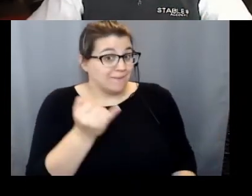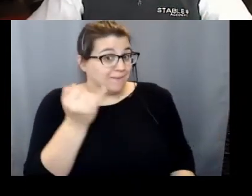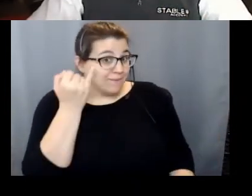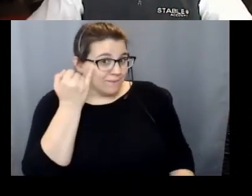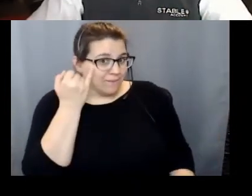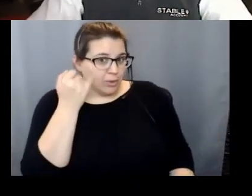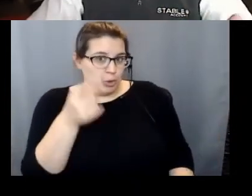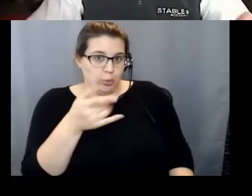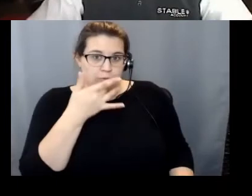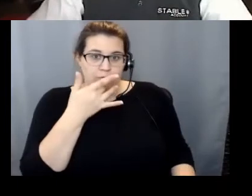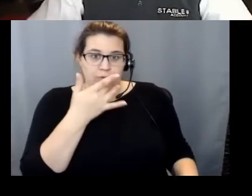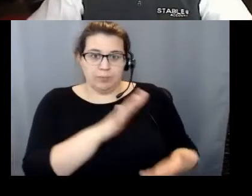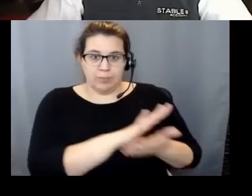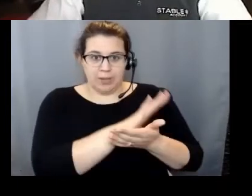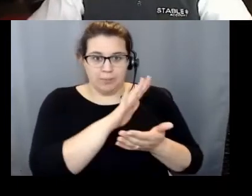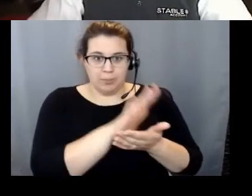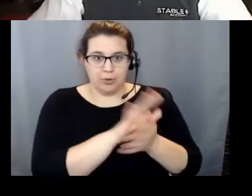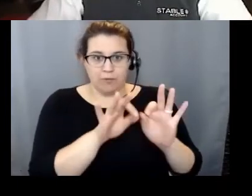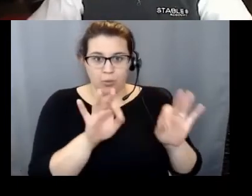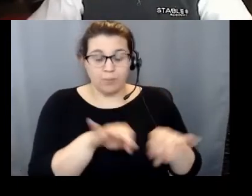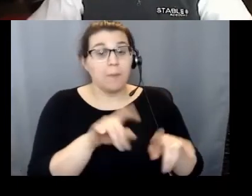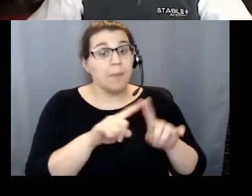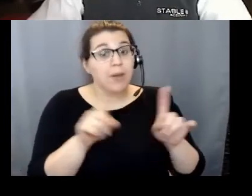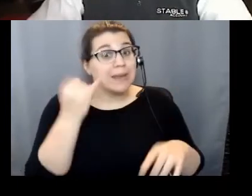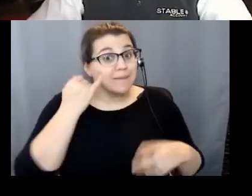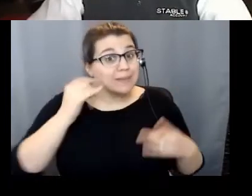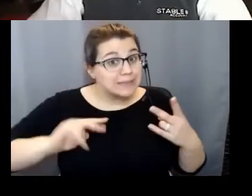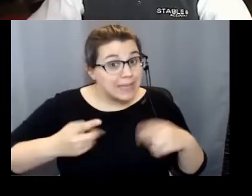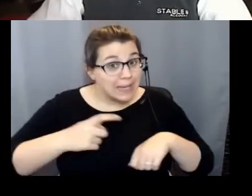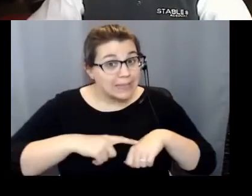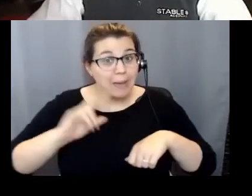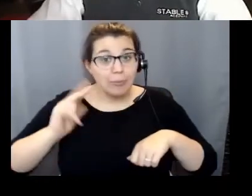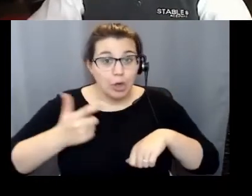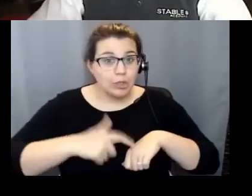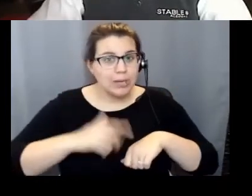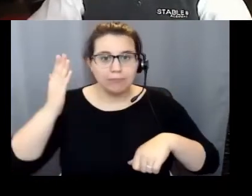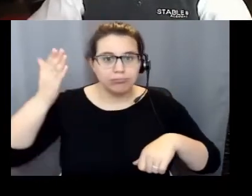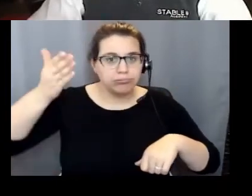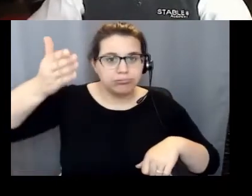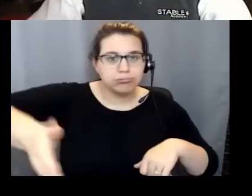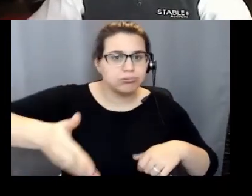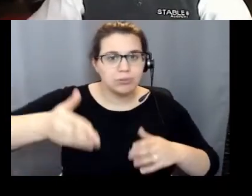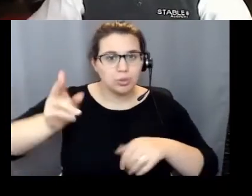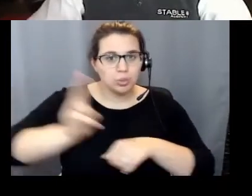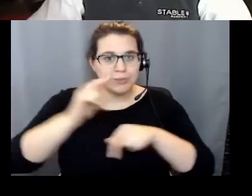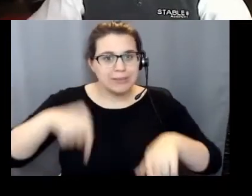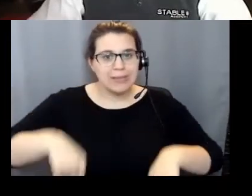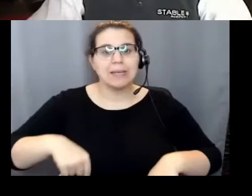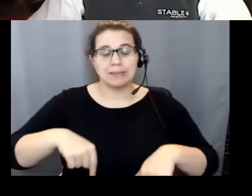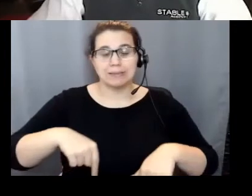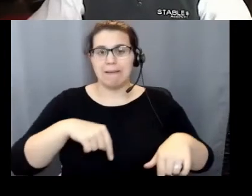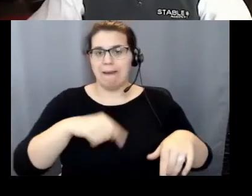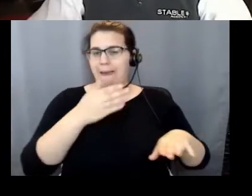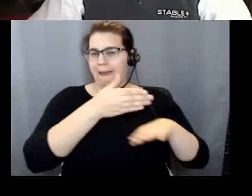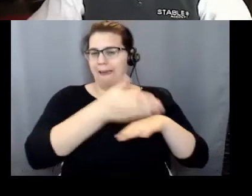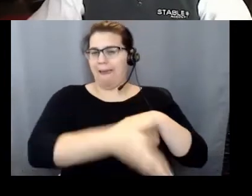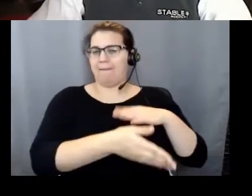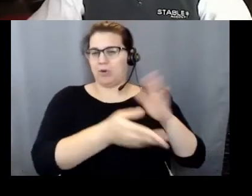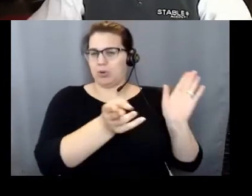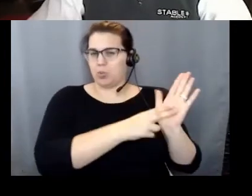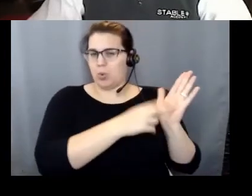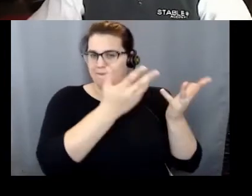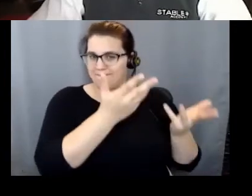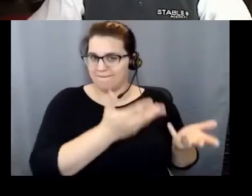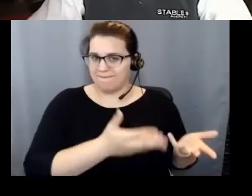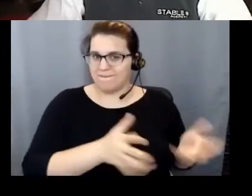this form in the future, once the enrollment process is complete, then you would have access to the full number and you